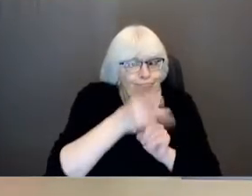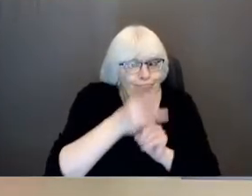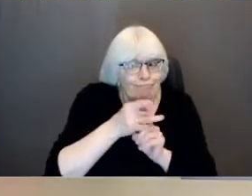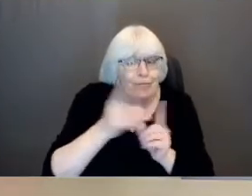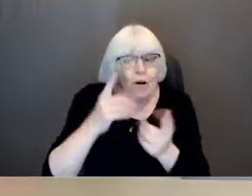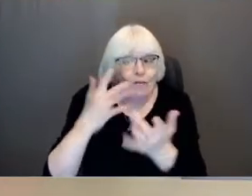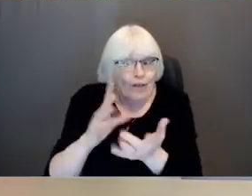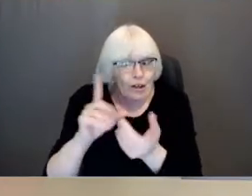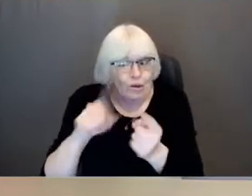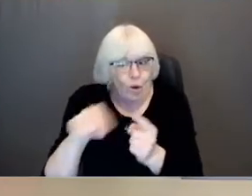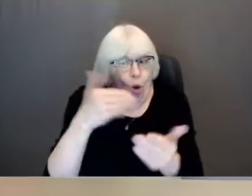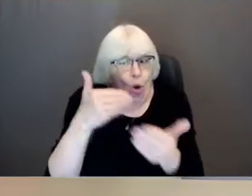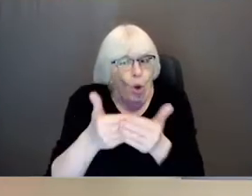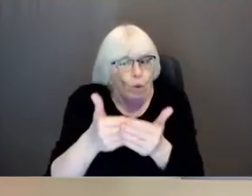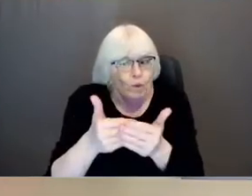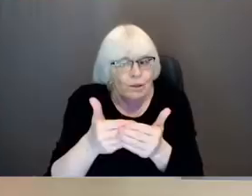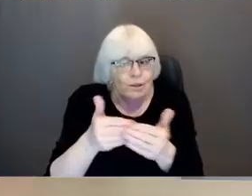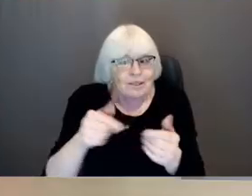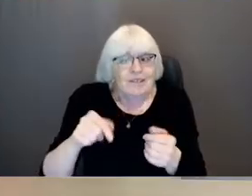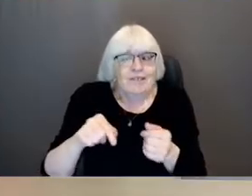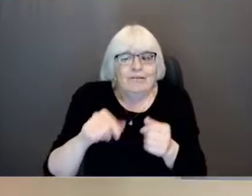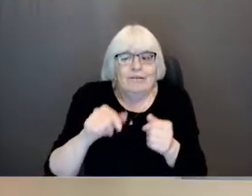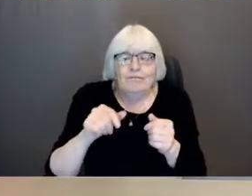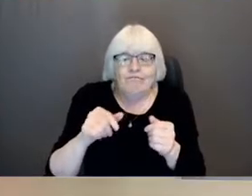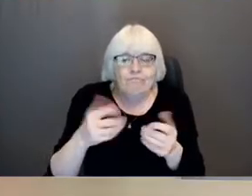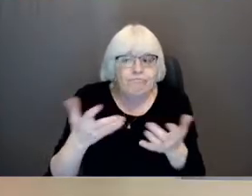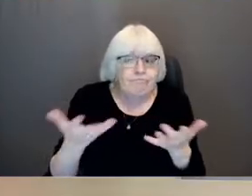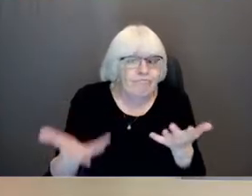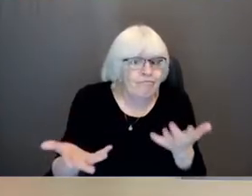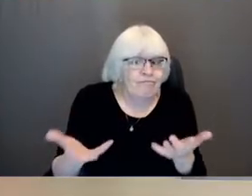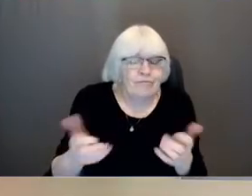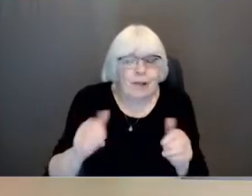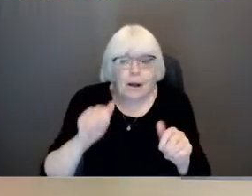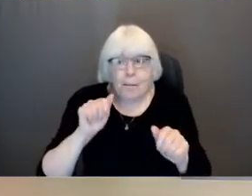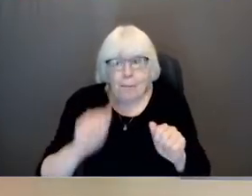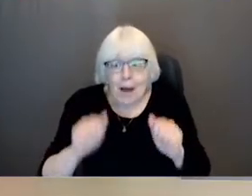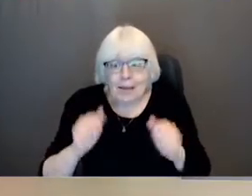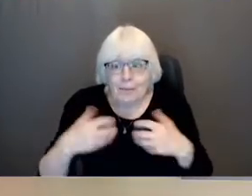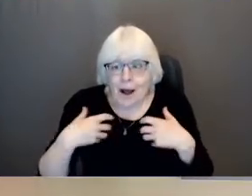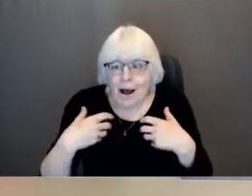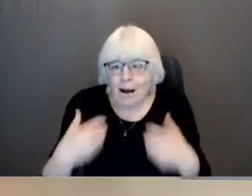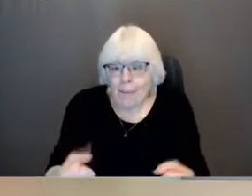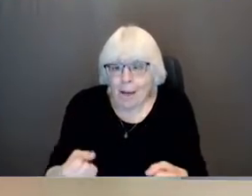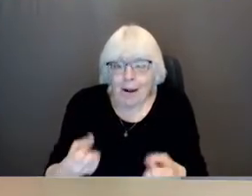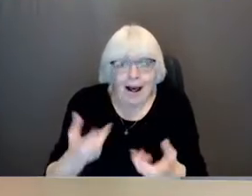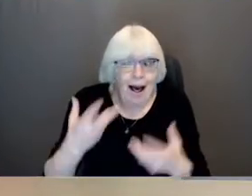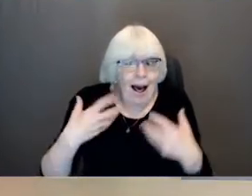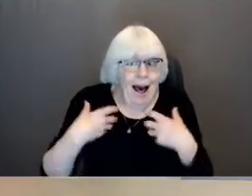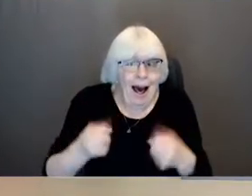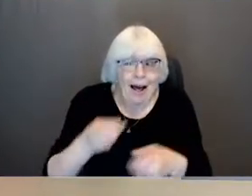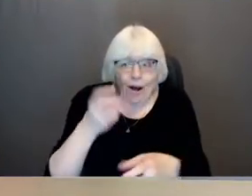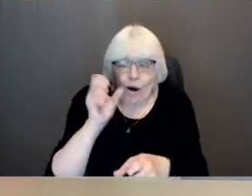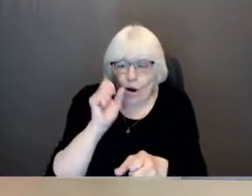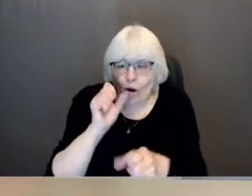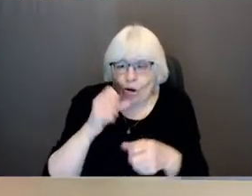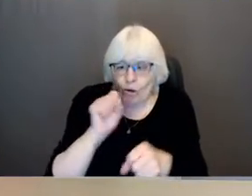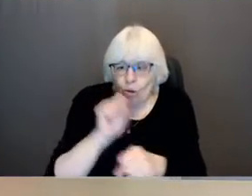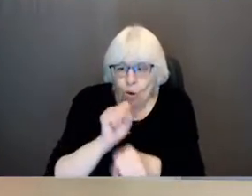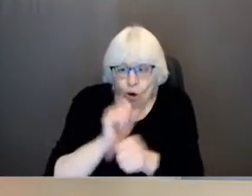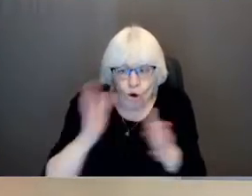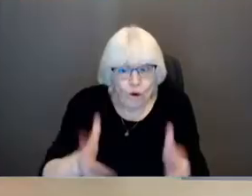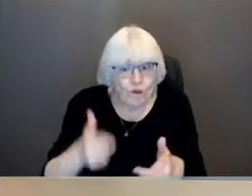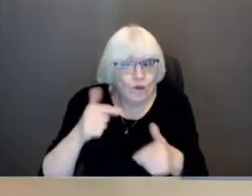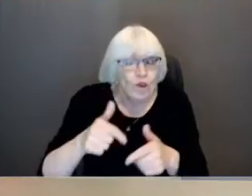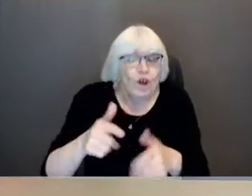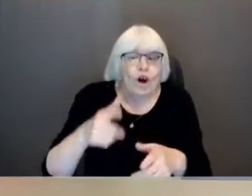workers, for instance, or someone who's working in long-term care. And then we work with the team at the Chief Public